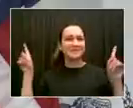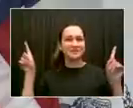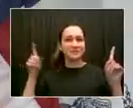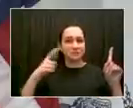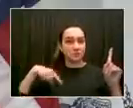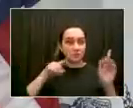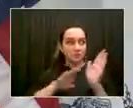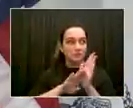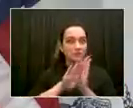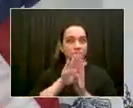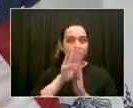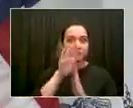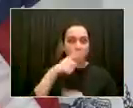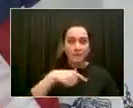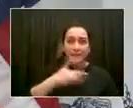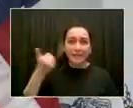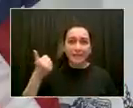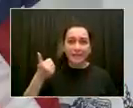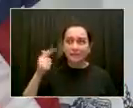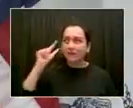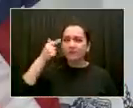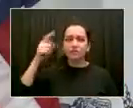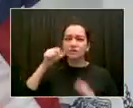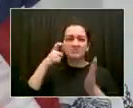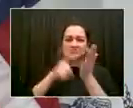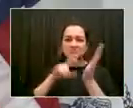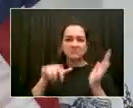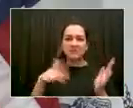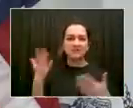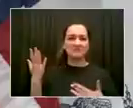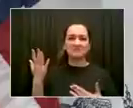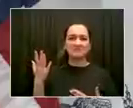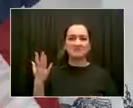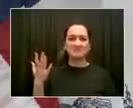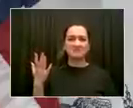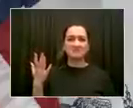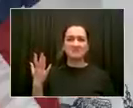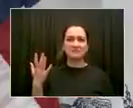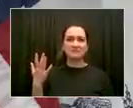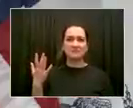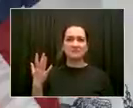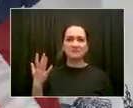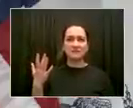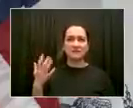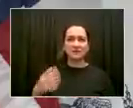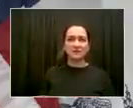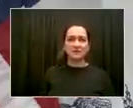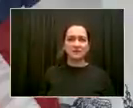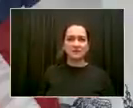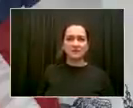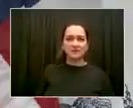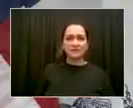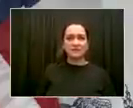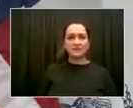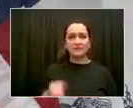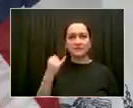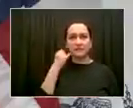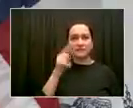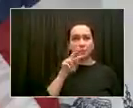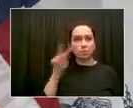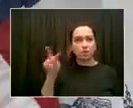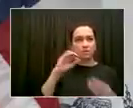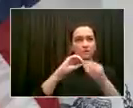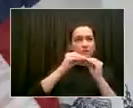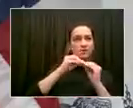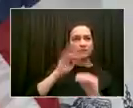OMB estimates are that we will have 4.5 million jobs in the city by the end of the year. The recovery is happening now.